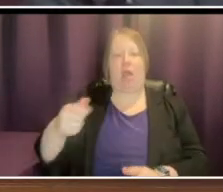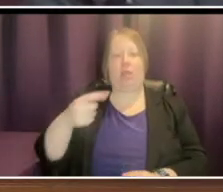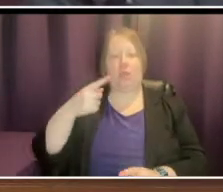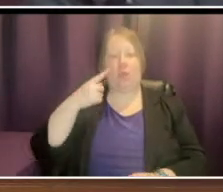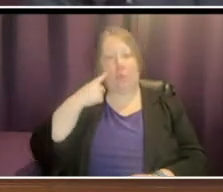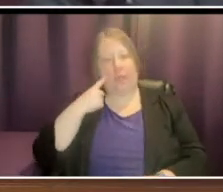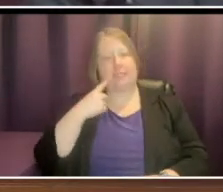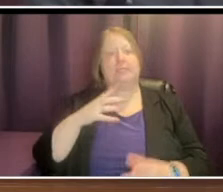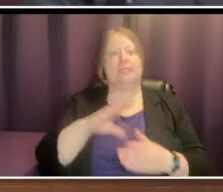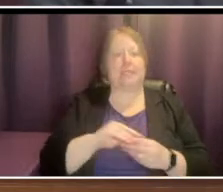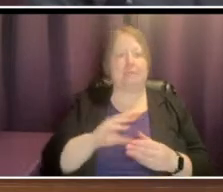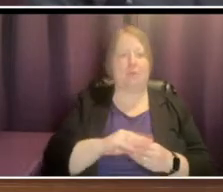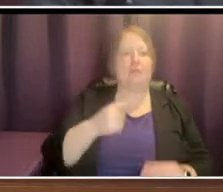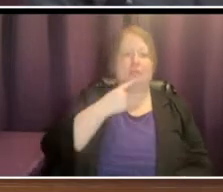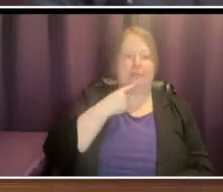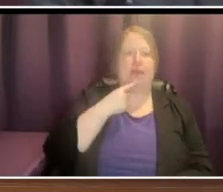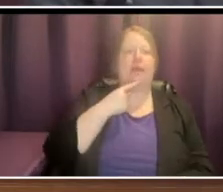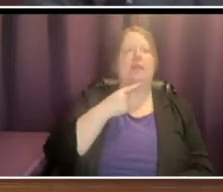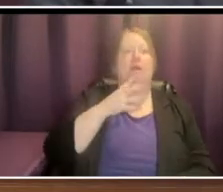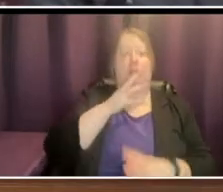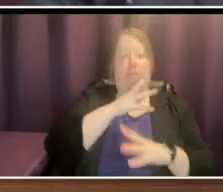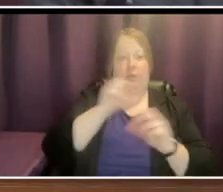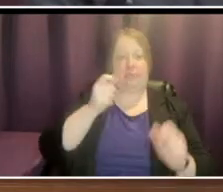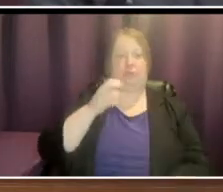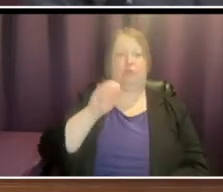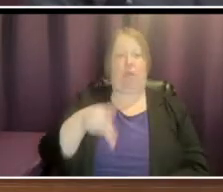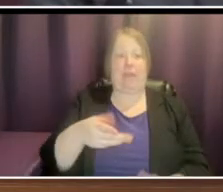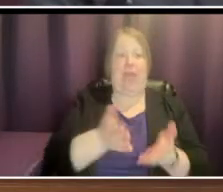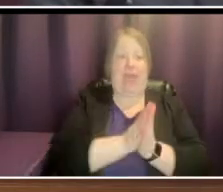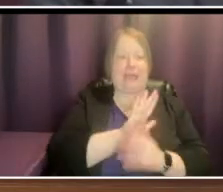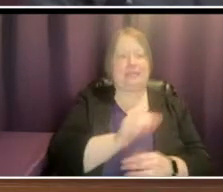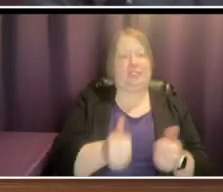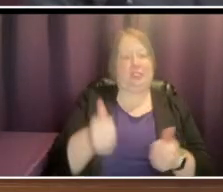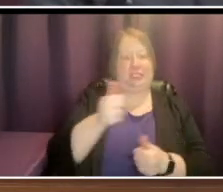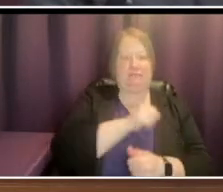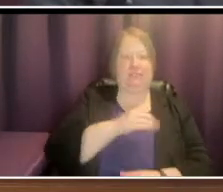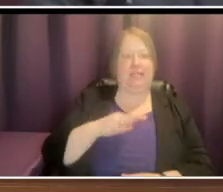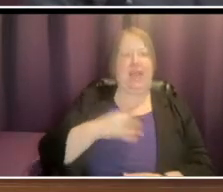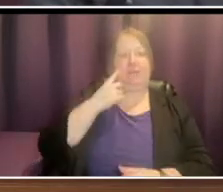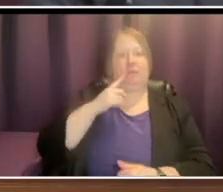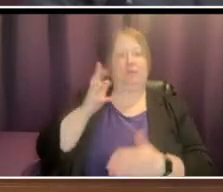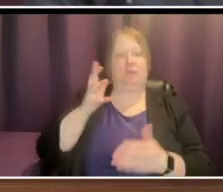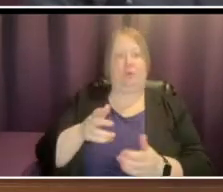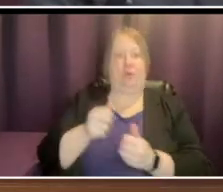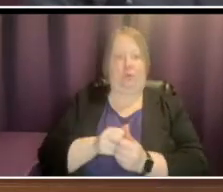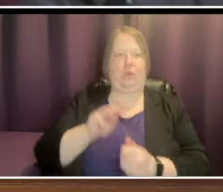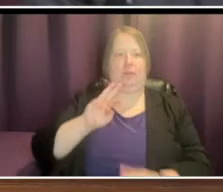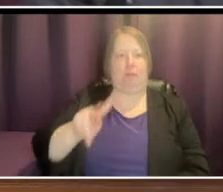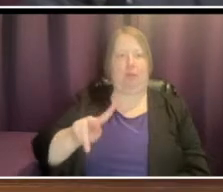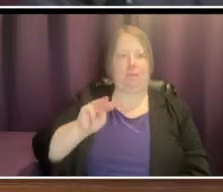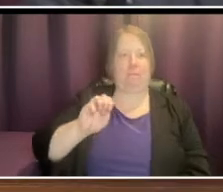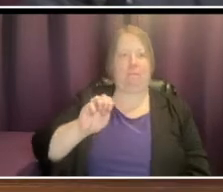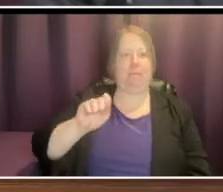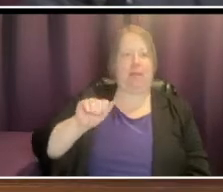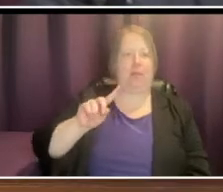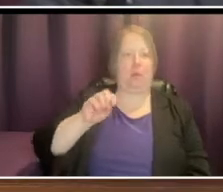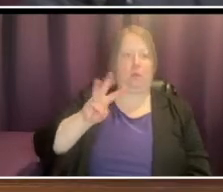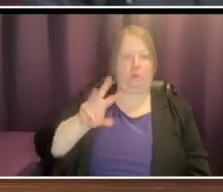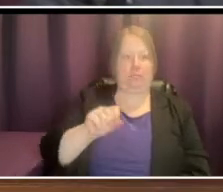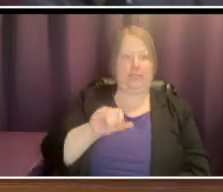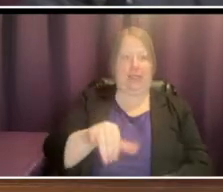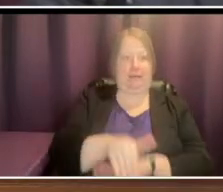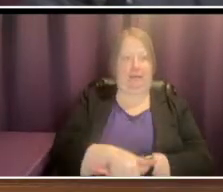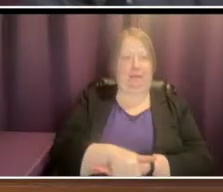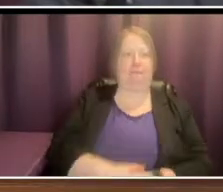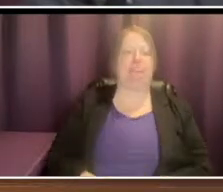staff, Mark Meadows, to speak with Roger Stone and General Michael Flynn that night. In addition to his